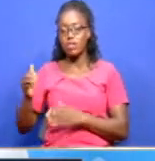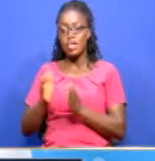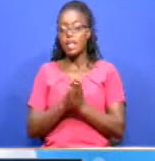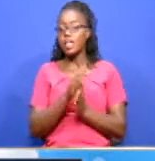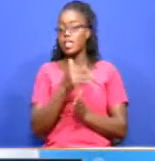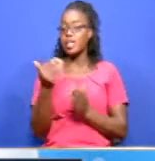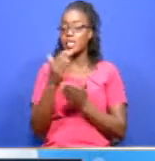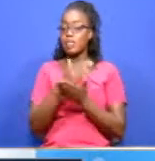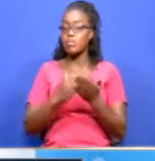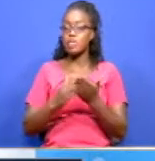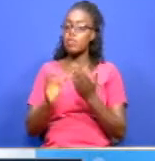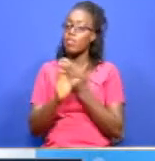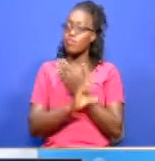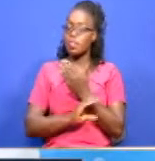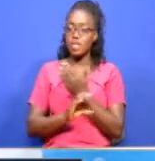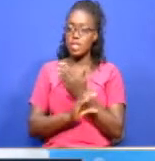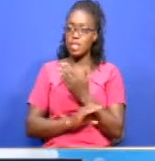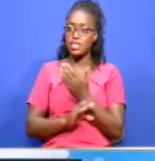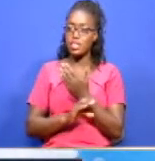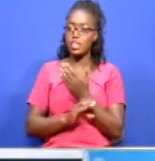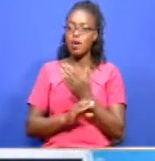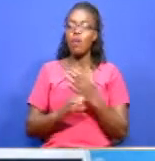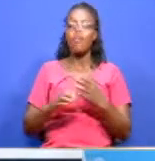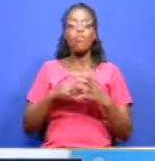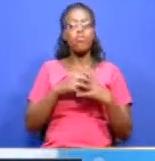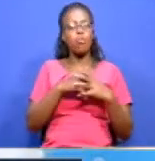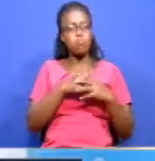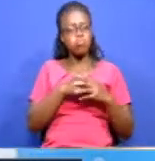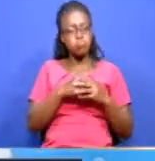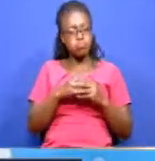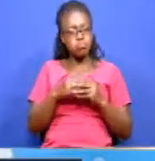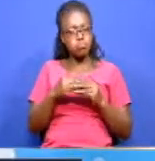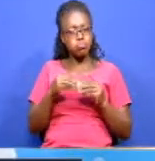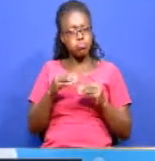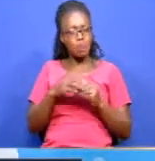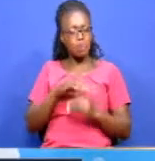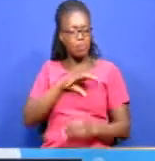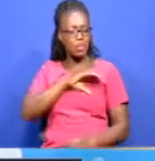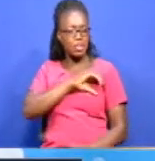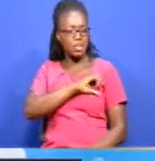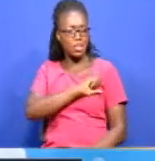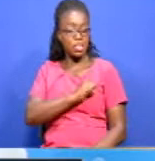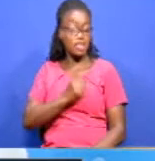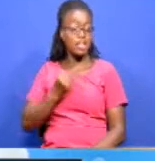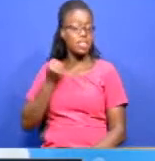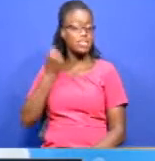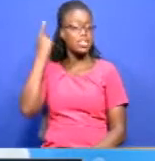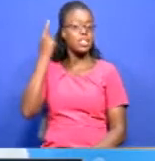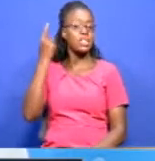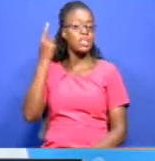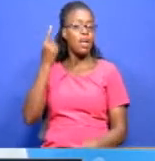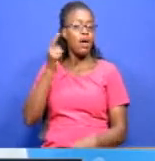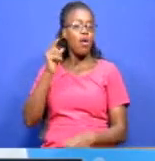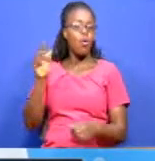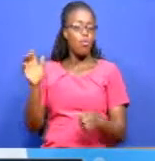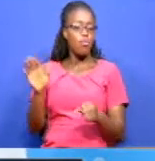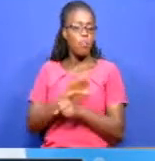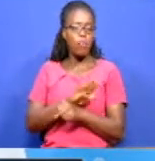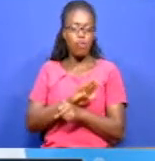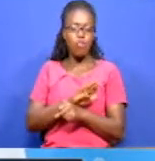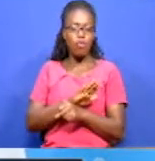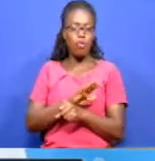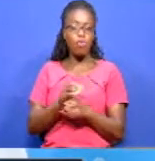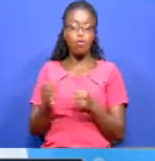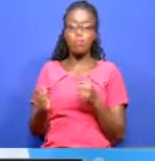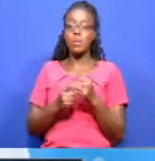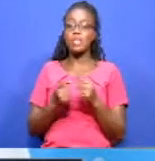of the country for being calm and understanding during the entire month of Ramadan. It is